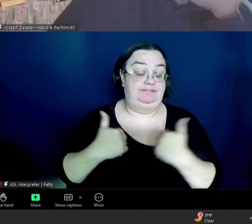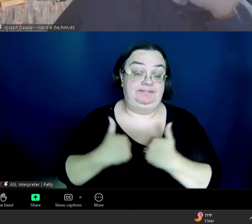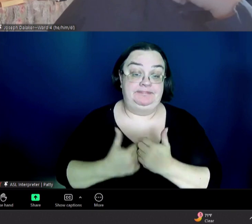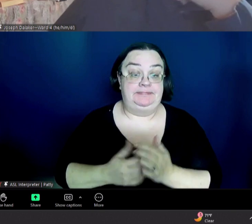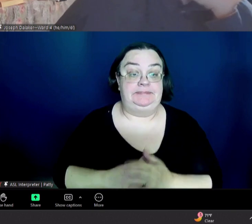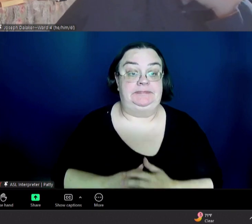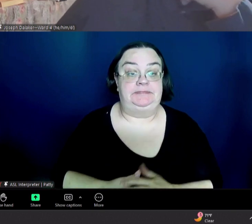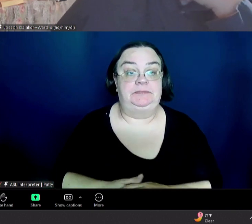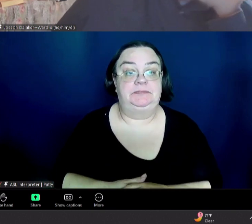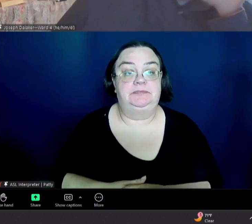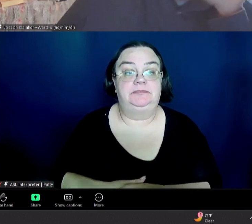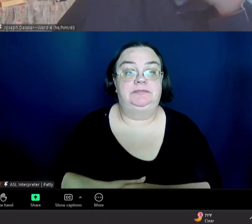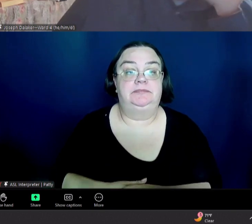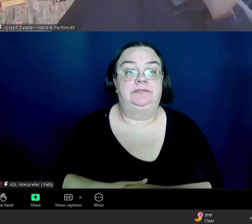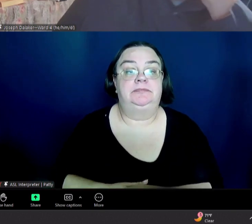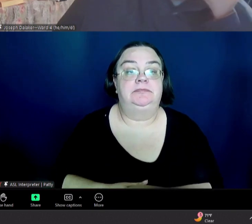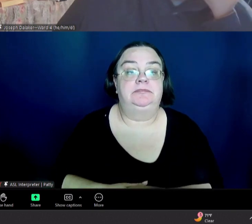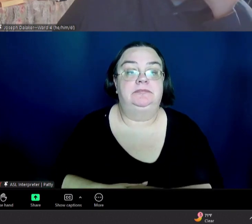Okay.